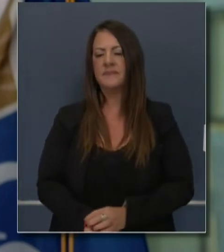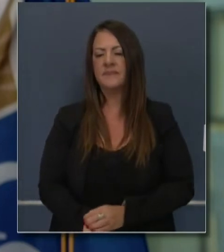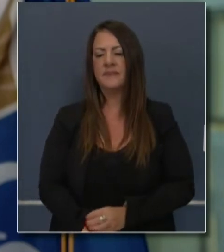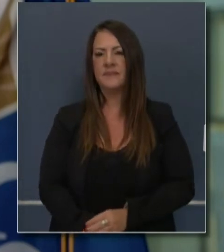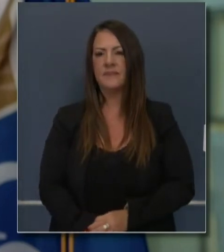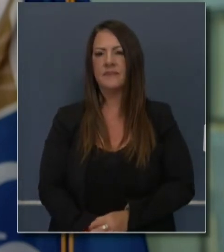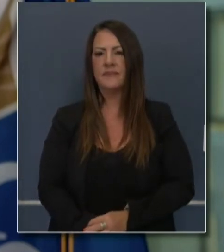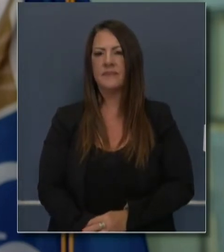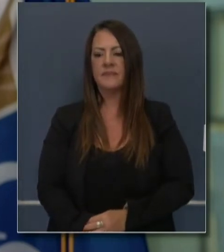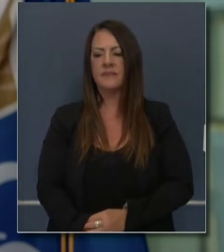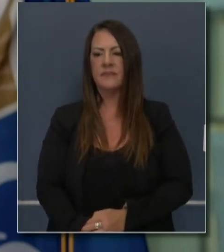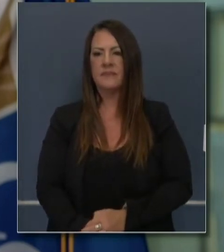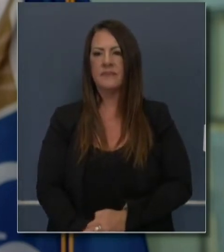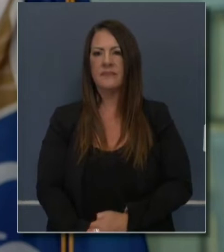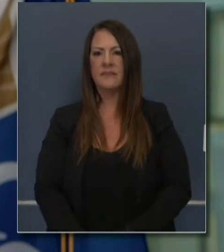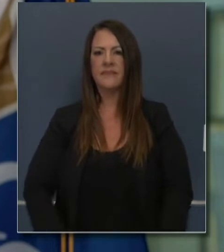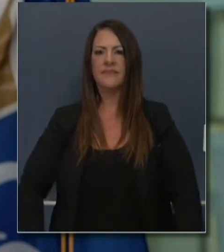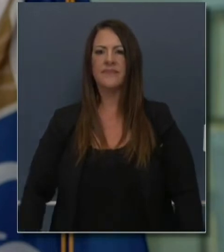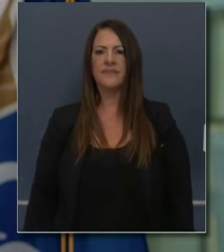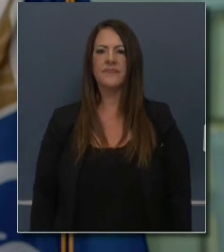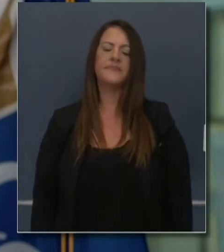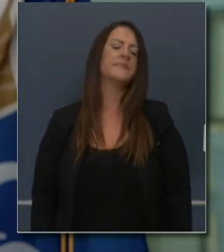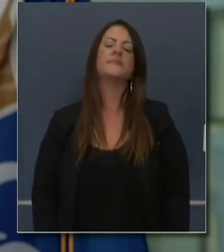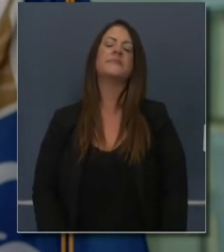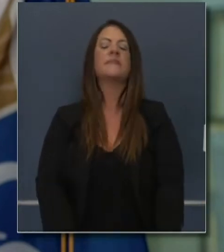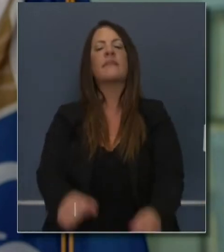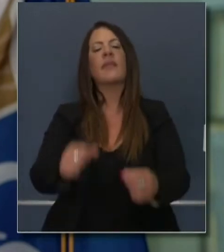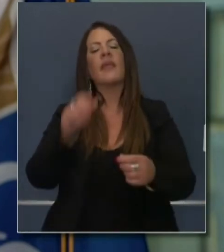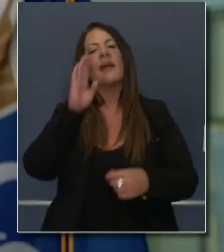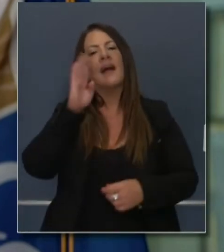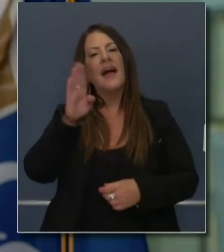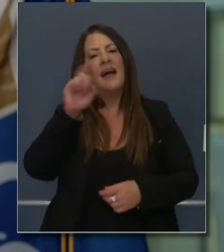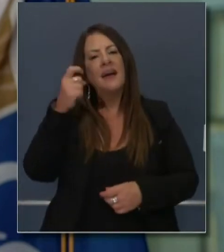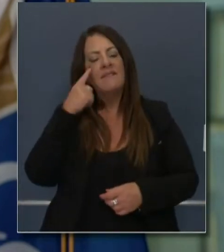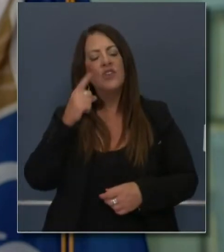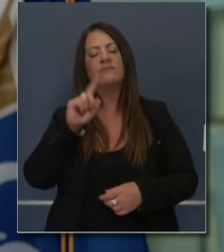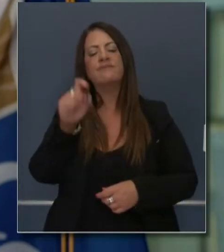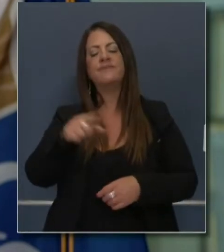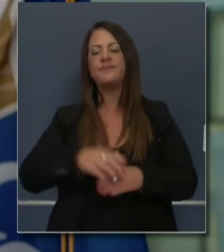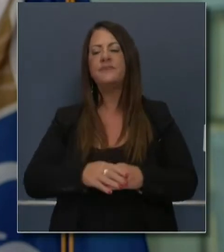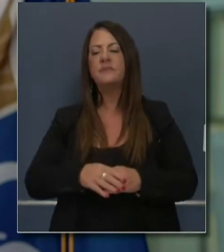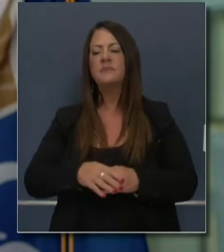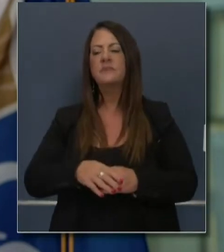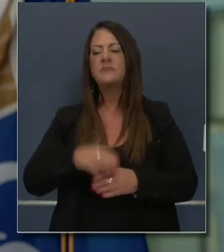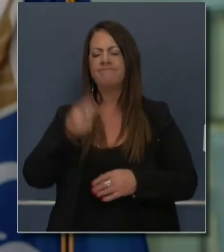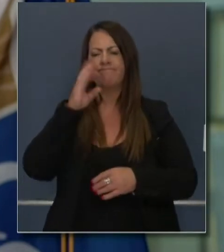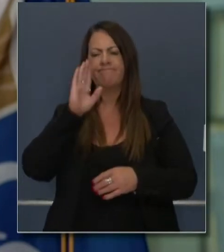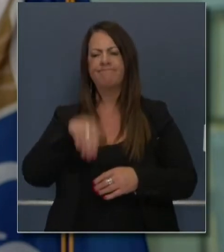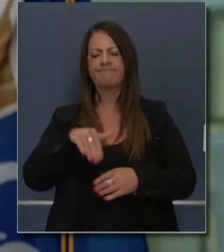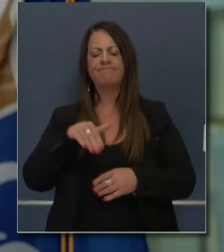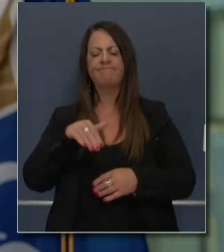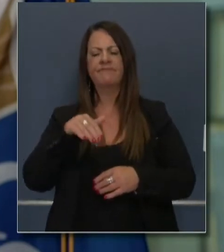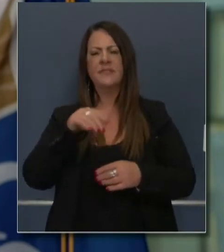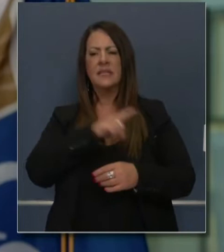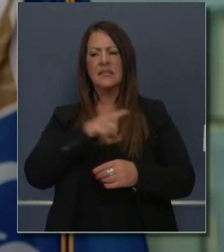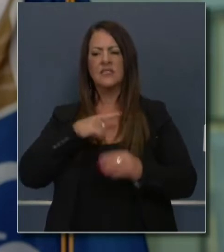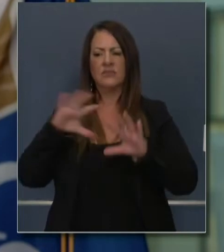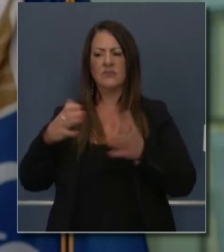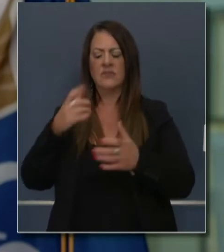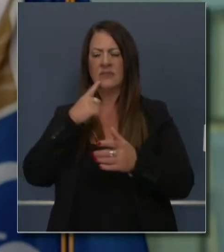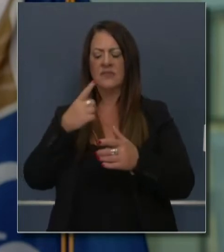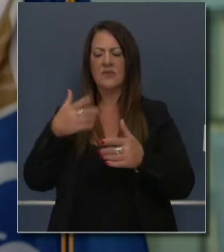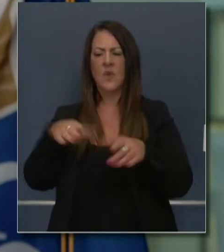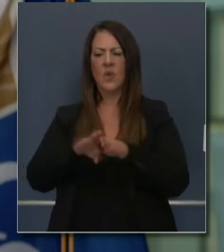Destin Gardner, SF Chronicle. Hi, thank you, Governor. Regarding legislative session, several major housing bills failed, including SB